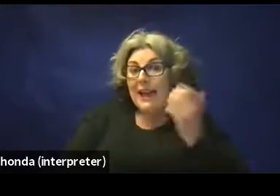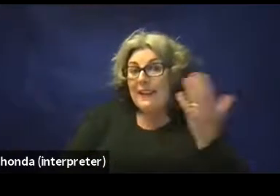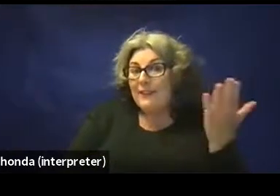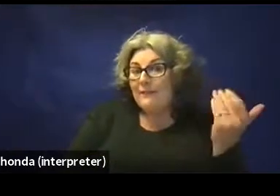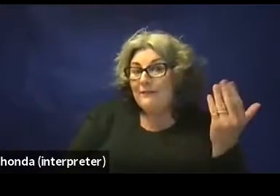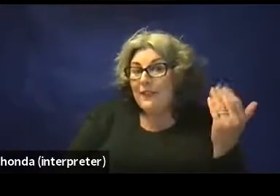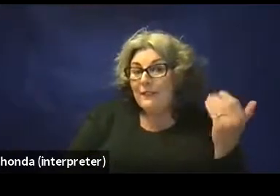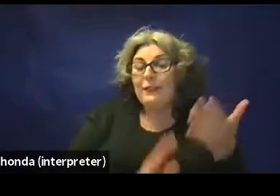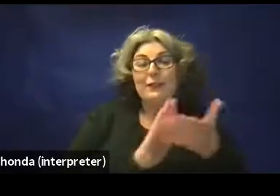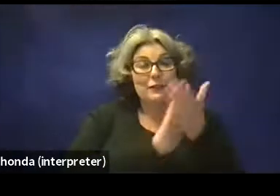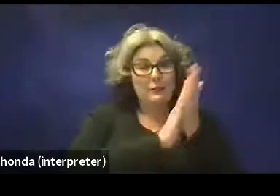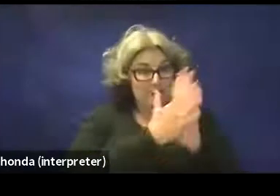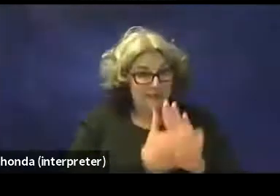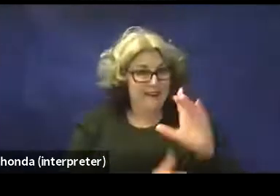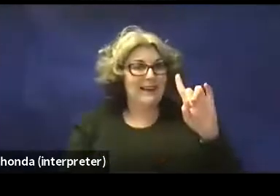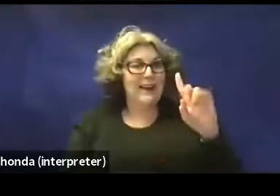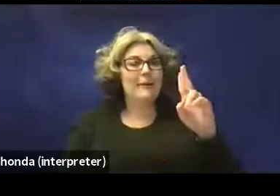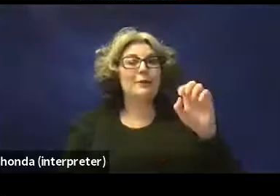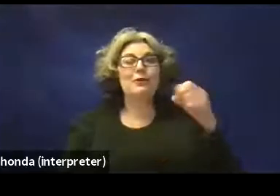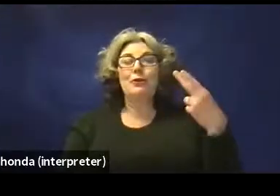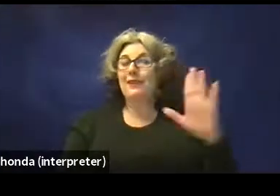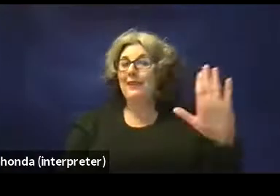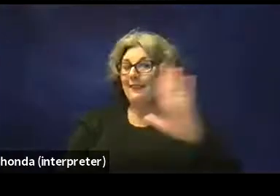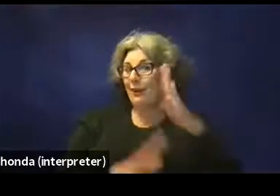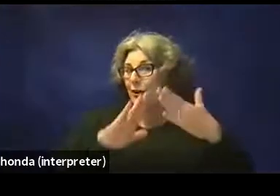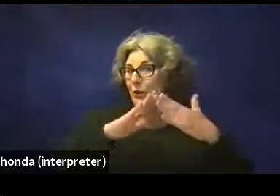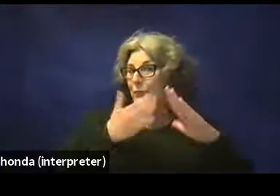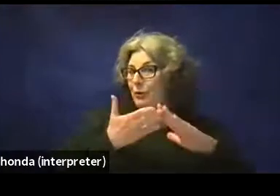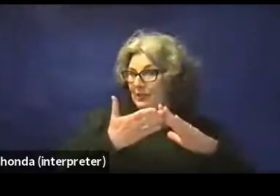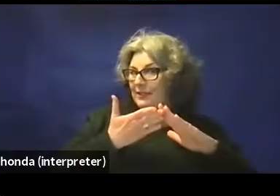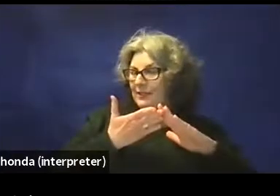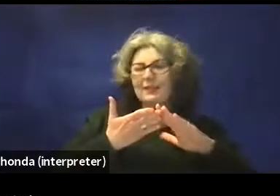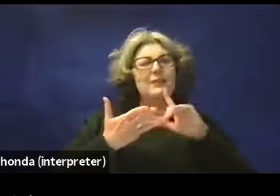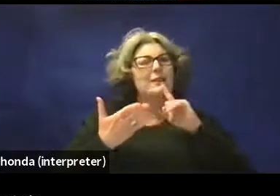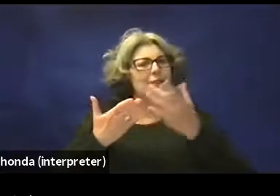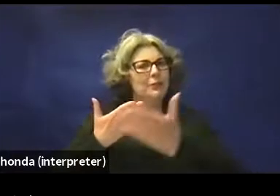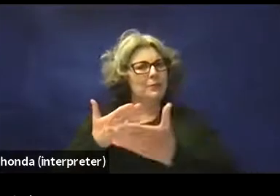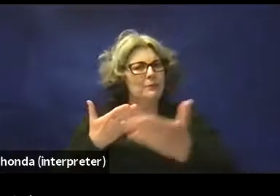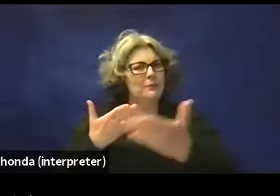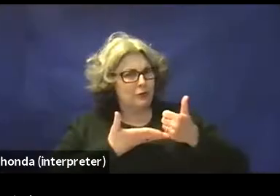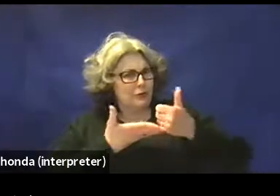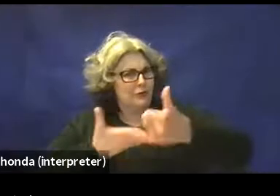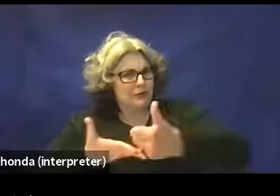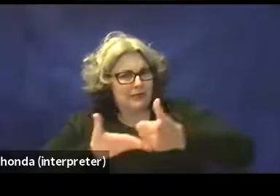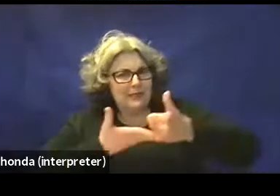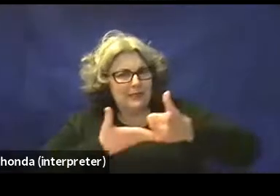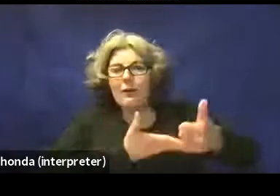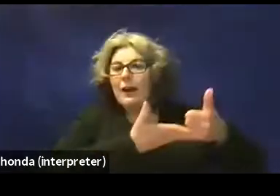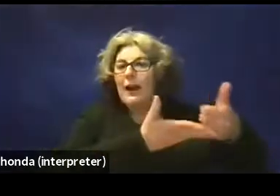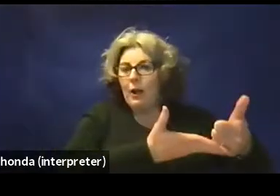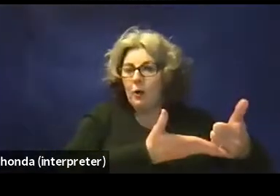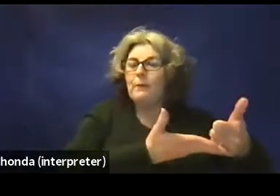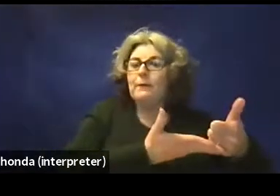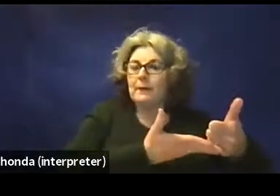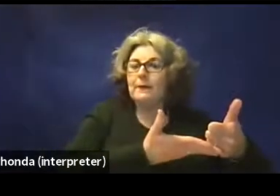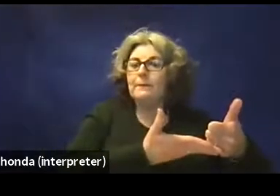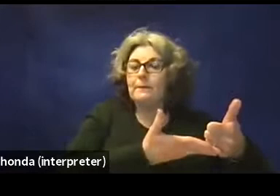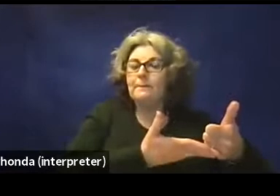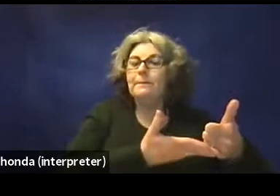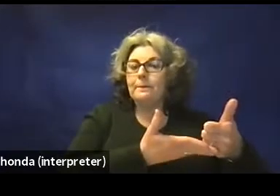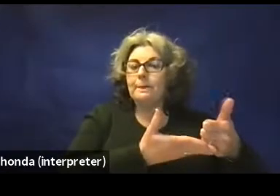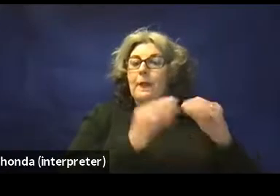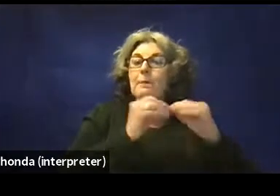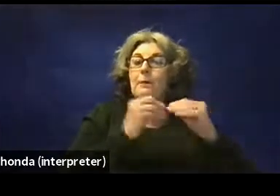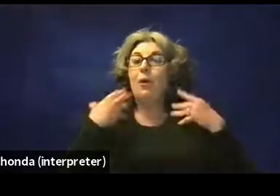15 to become doulas in our community, to also make sure that they are helping with, increasing